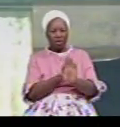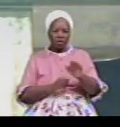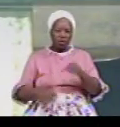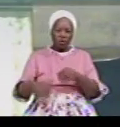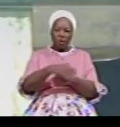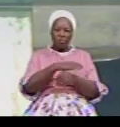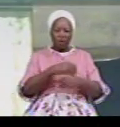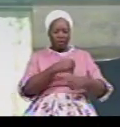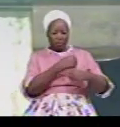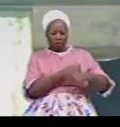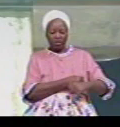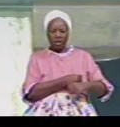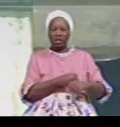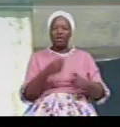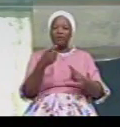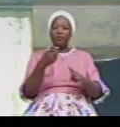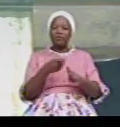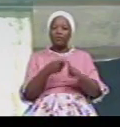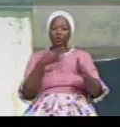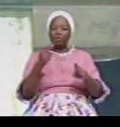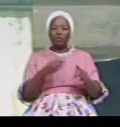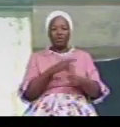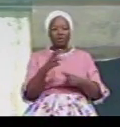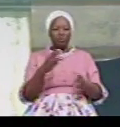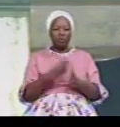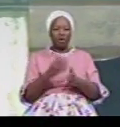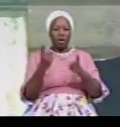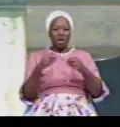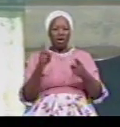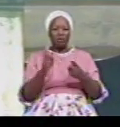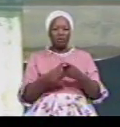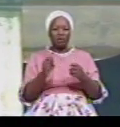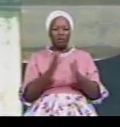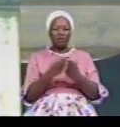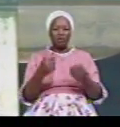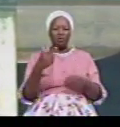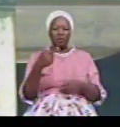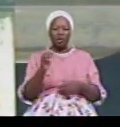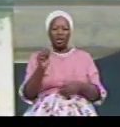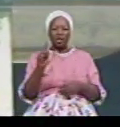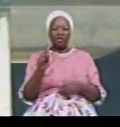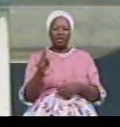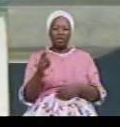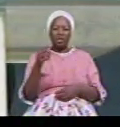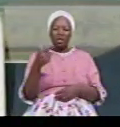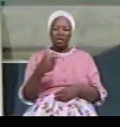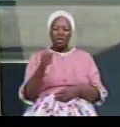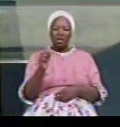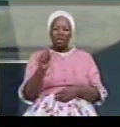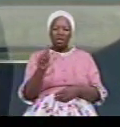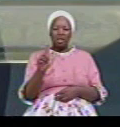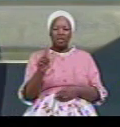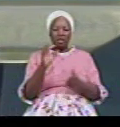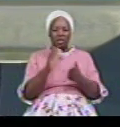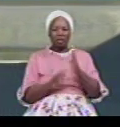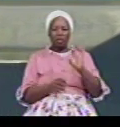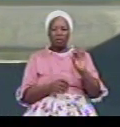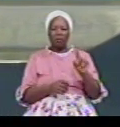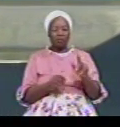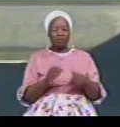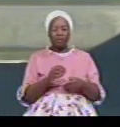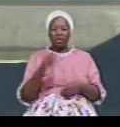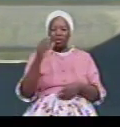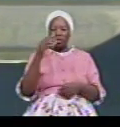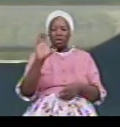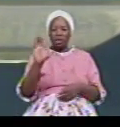protected from the world. Come to Galatians chapter 1. Galatians chapter 1. I